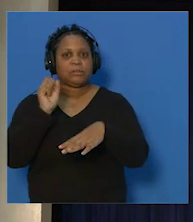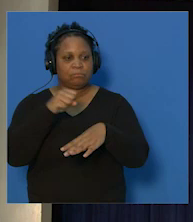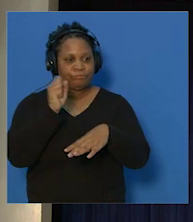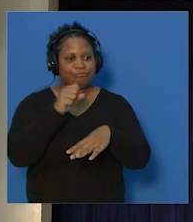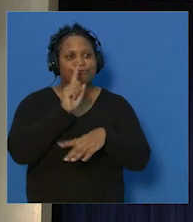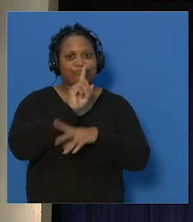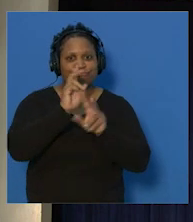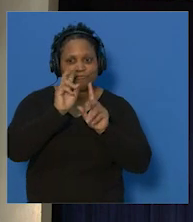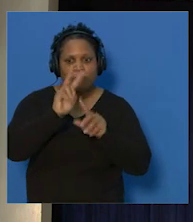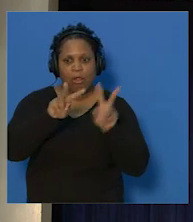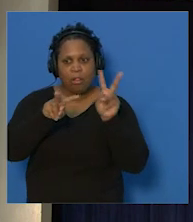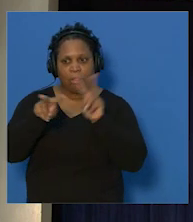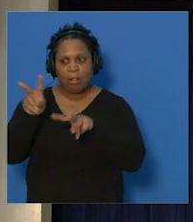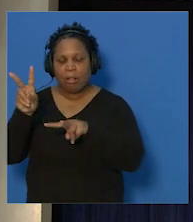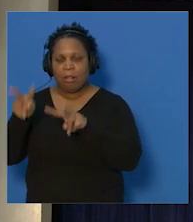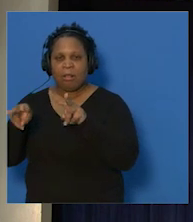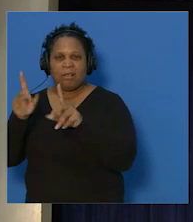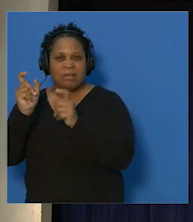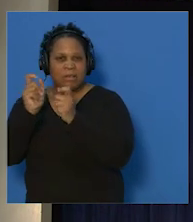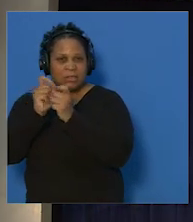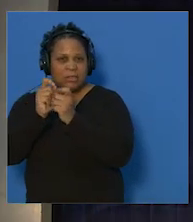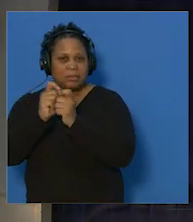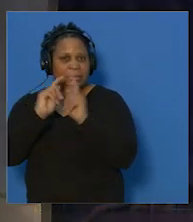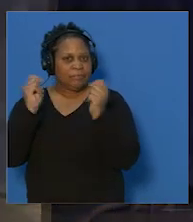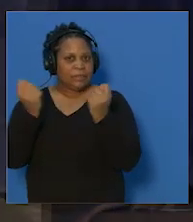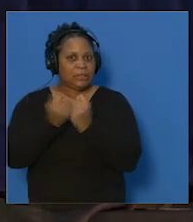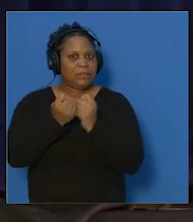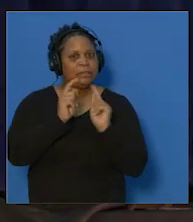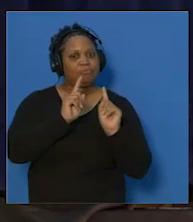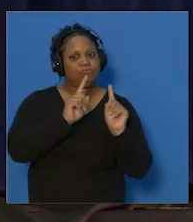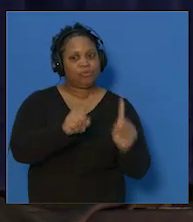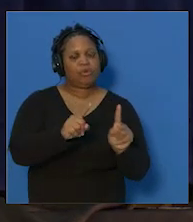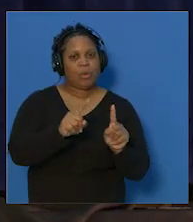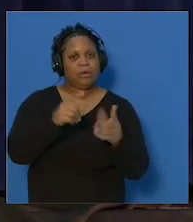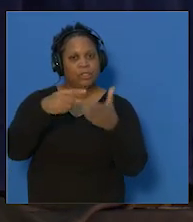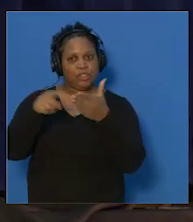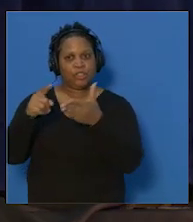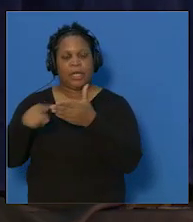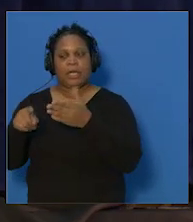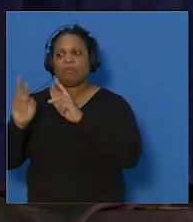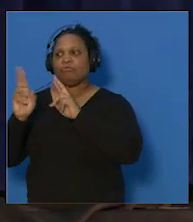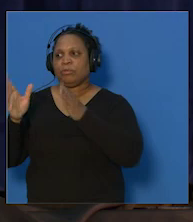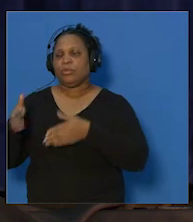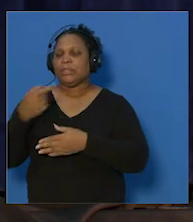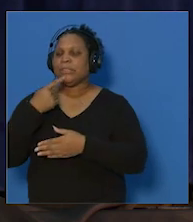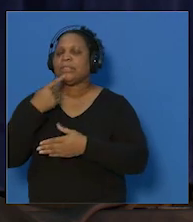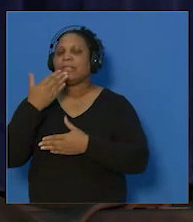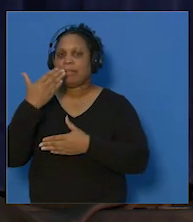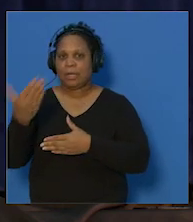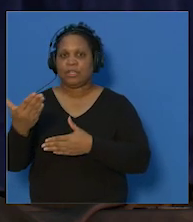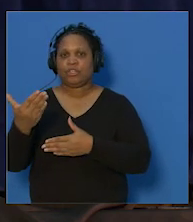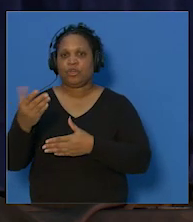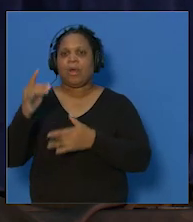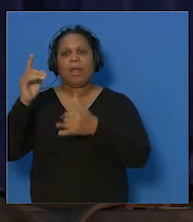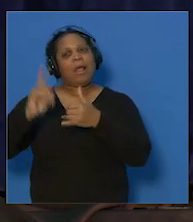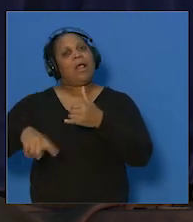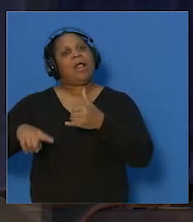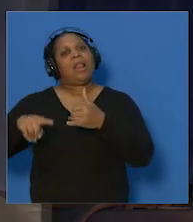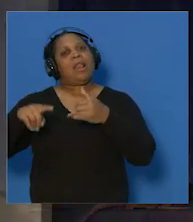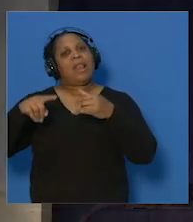at specifically a specific team that will go out in that regard. Thank you. My next question is actually for the opposition